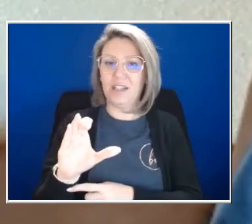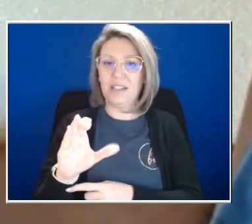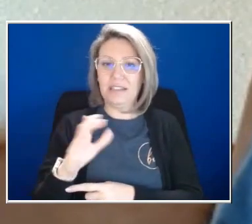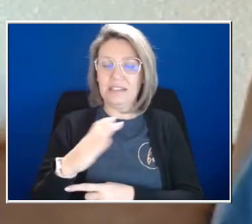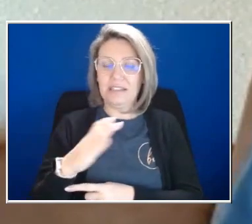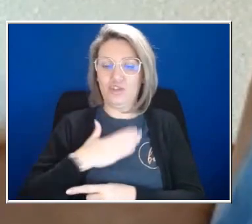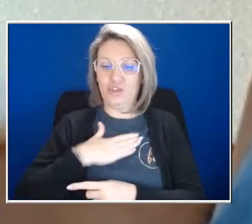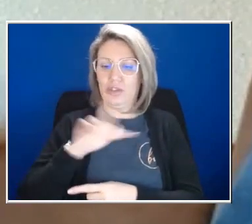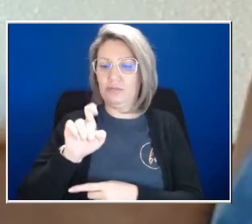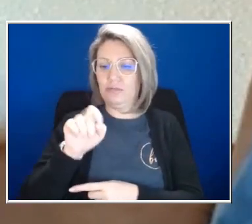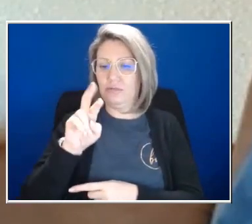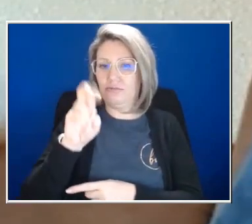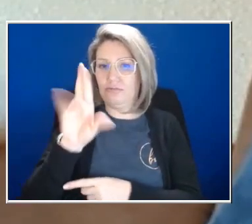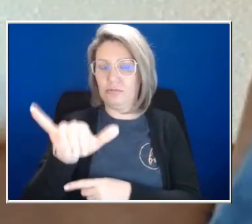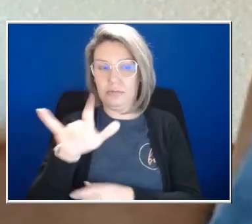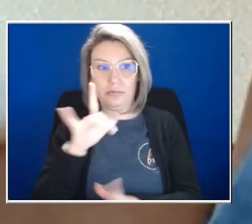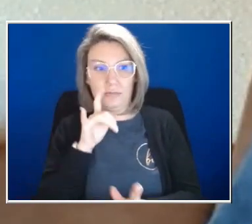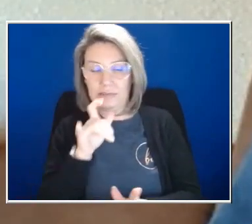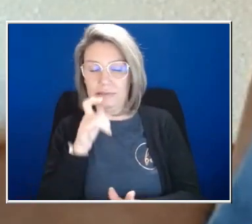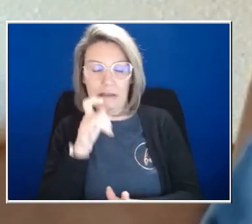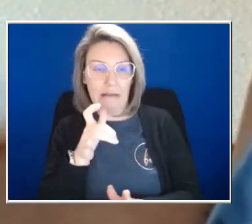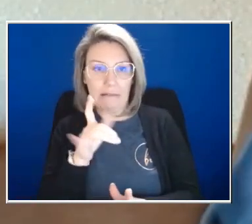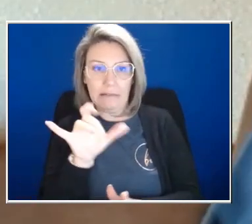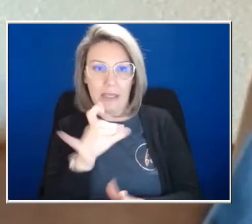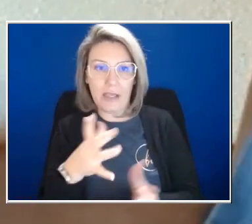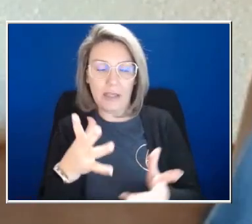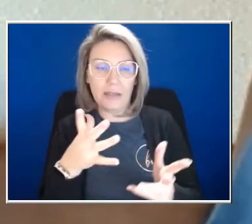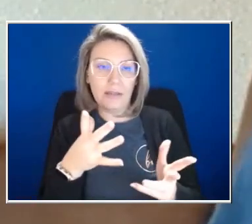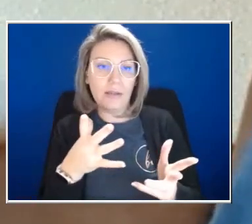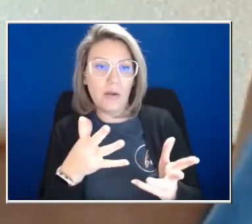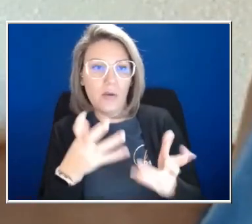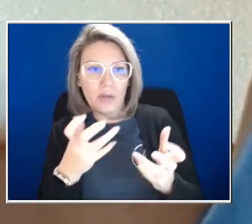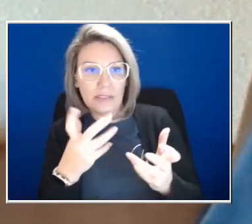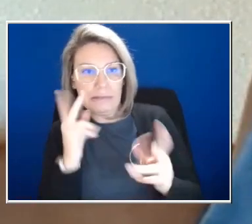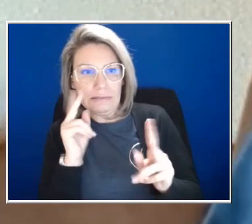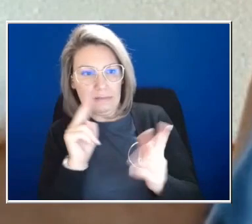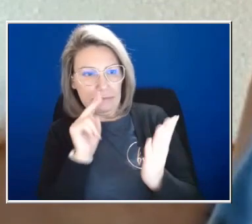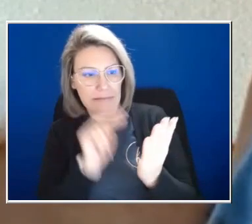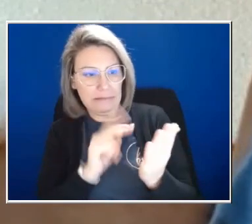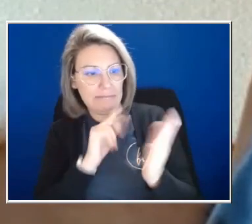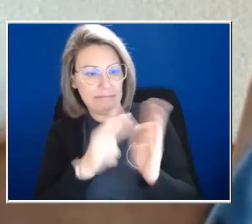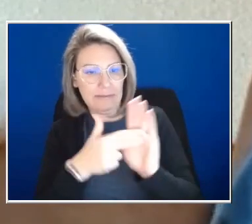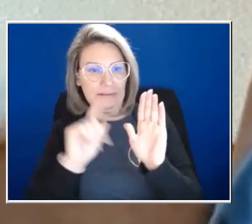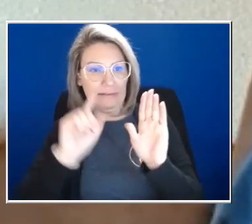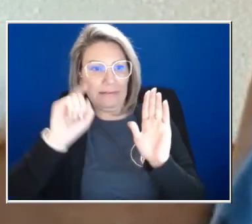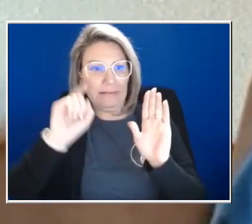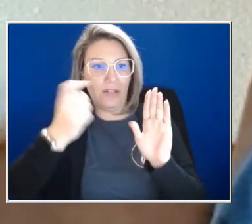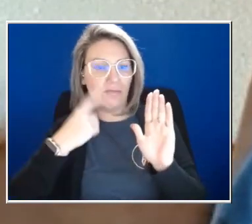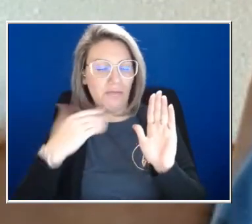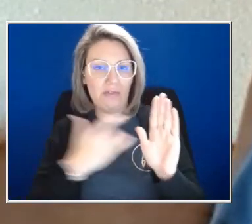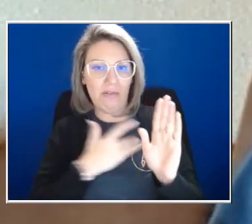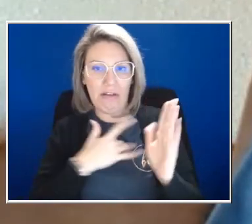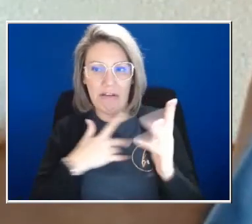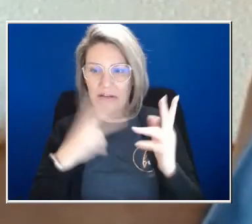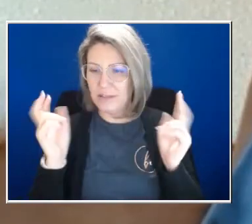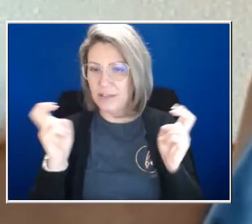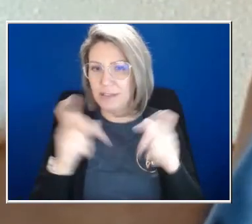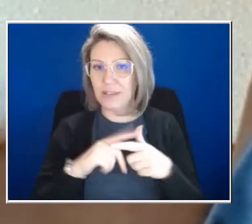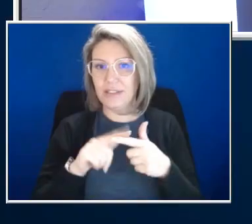didn't like what they seen, and I was admitted right there and diagnosed with dilated cardiomyopathy and spent the next 3 weeks in the